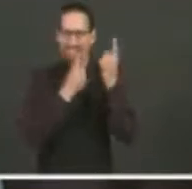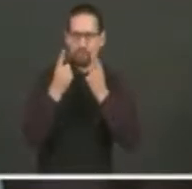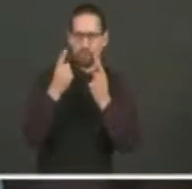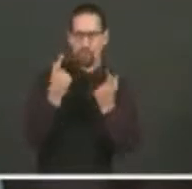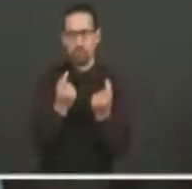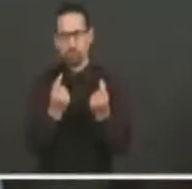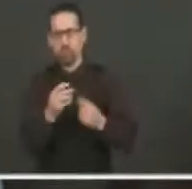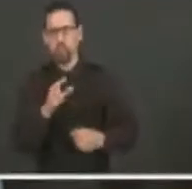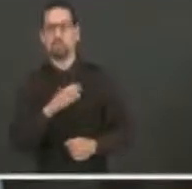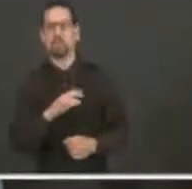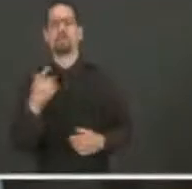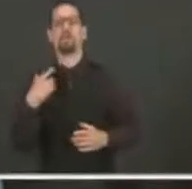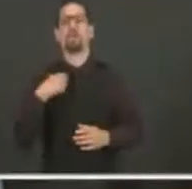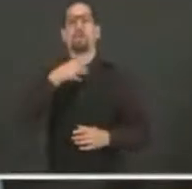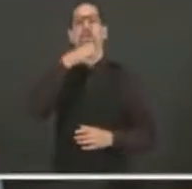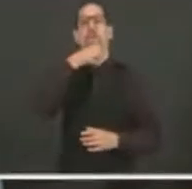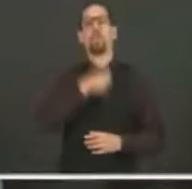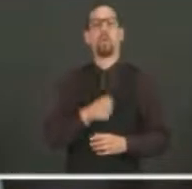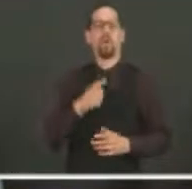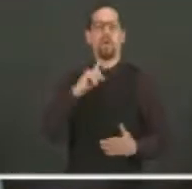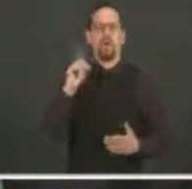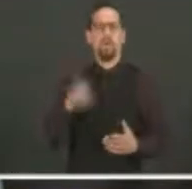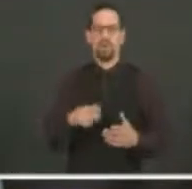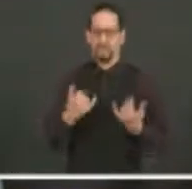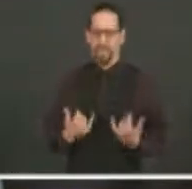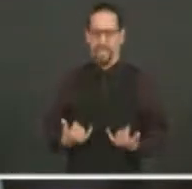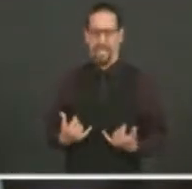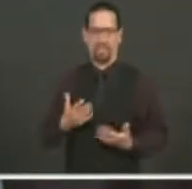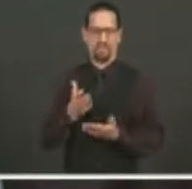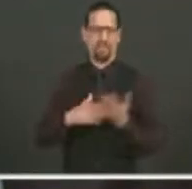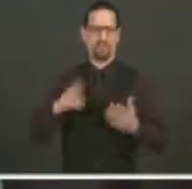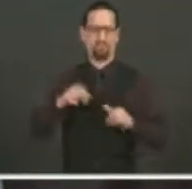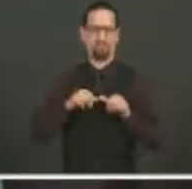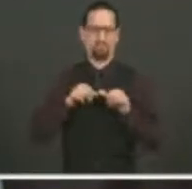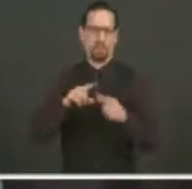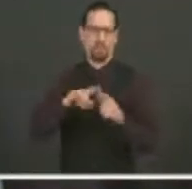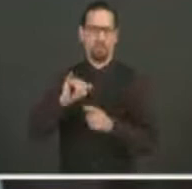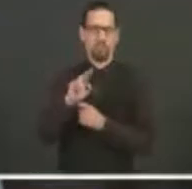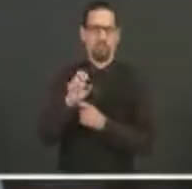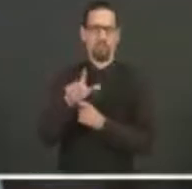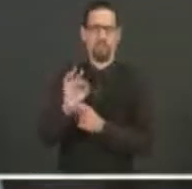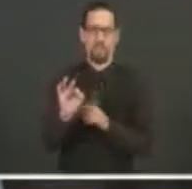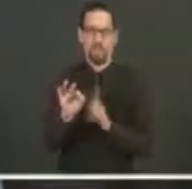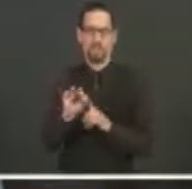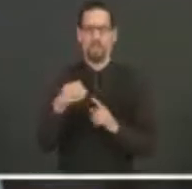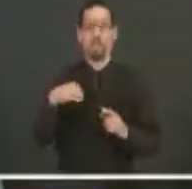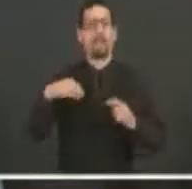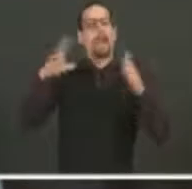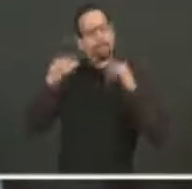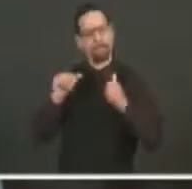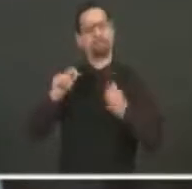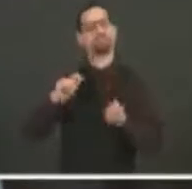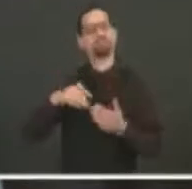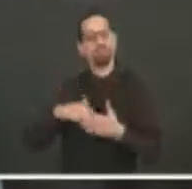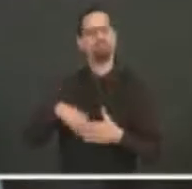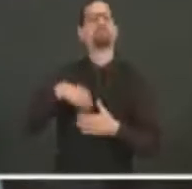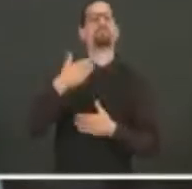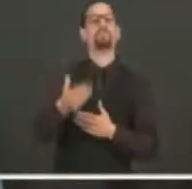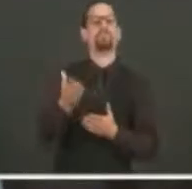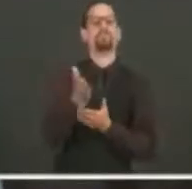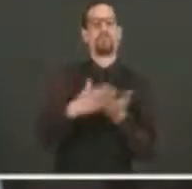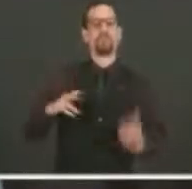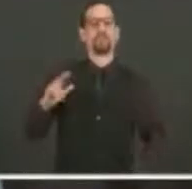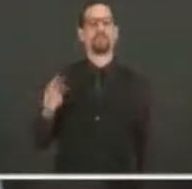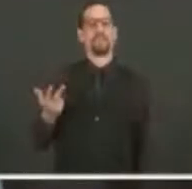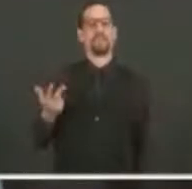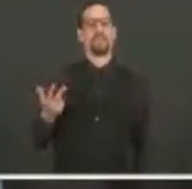would be, I'm hopeful that I could do a new executive order to then begin phase 3. Governor, Phase 3. Sorry, Governor, phase